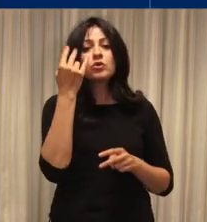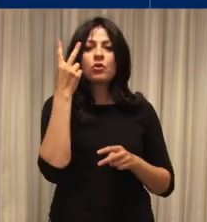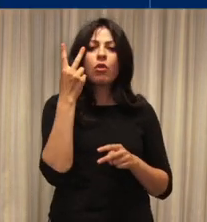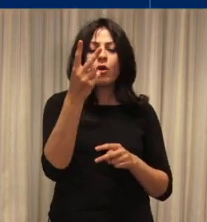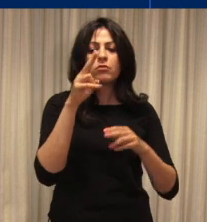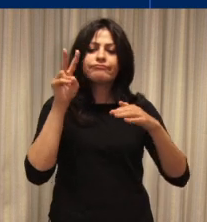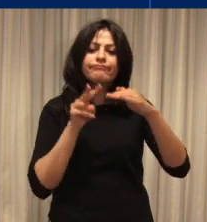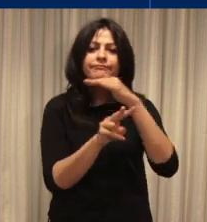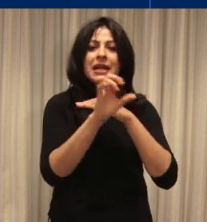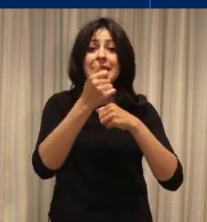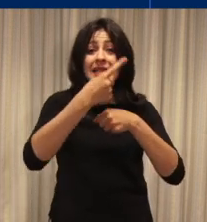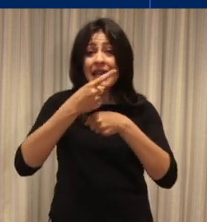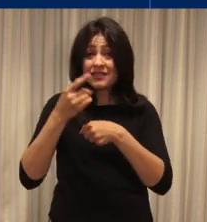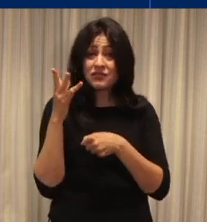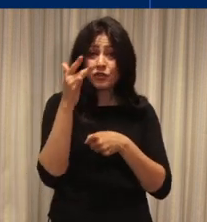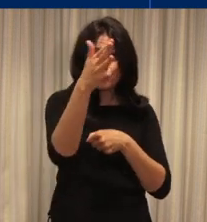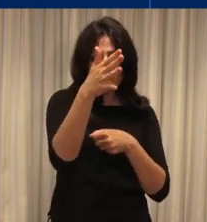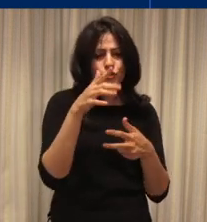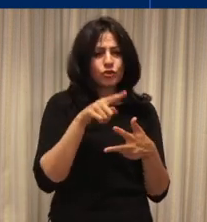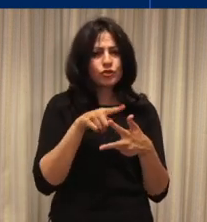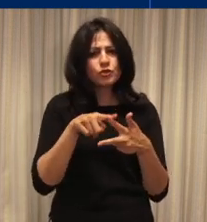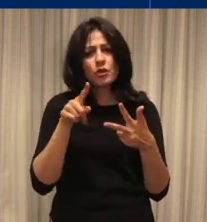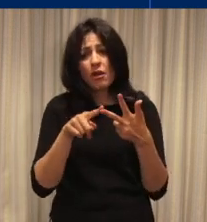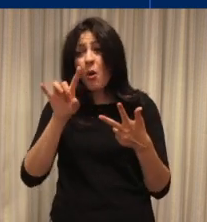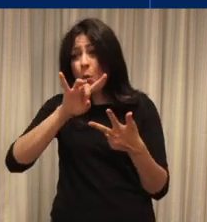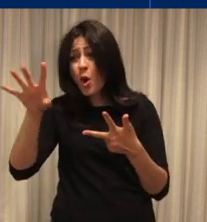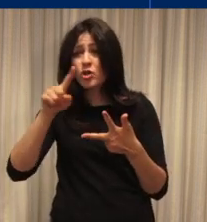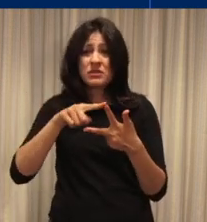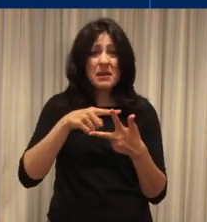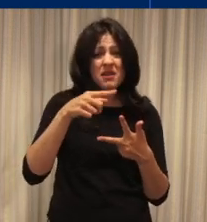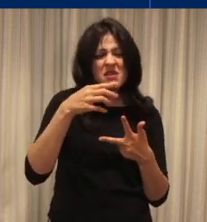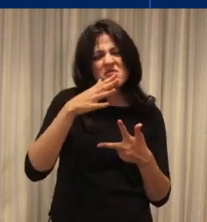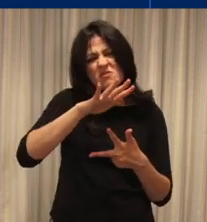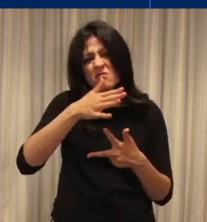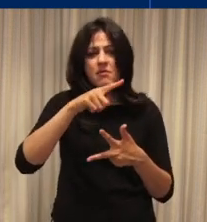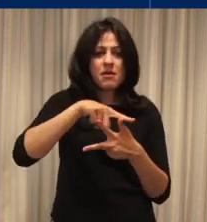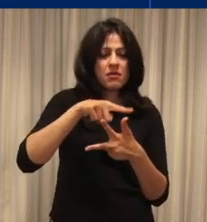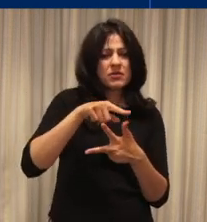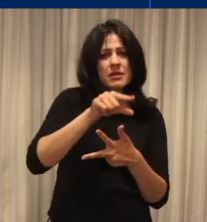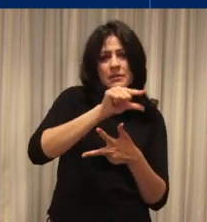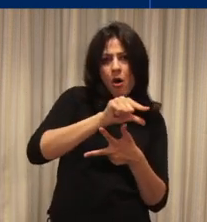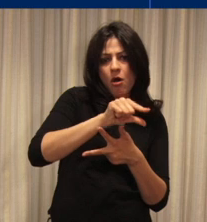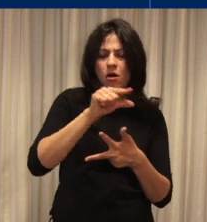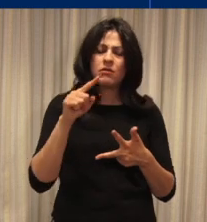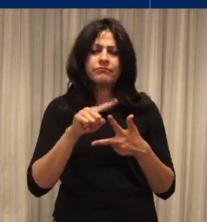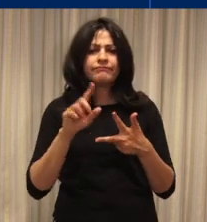out 10 days, we continue to track towards best case, which would have us at around